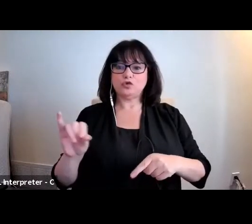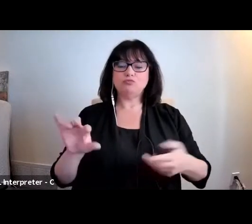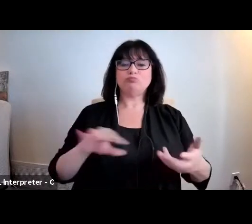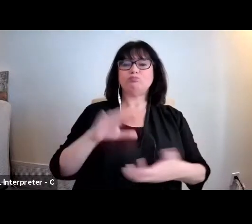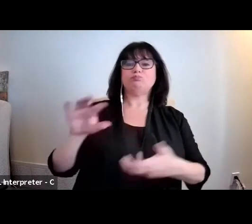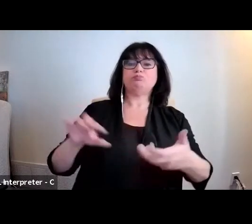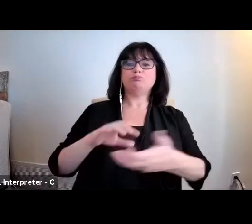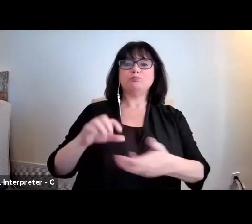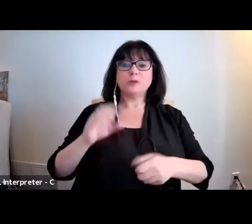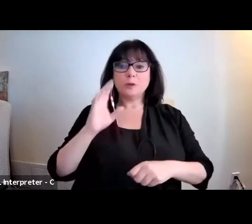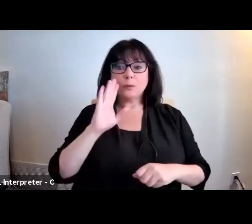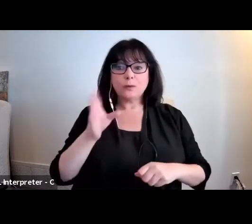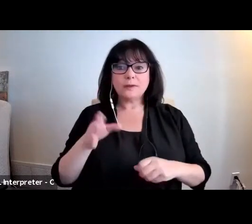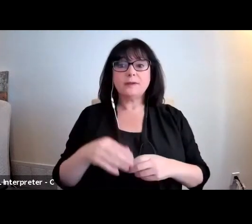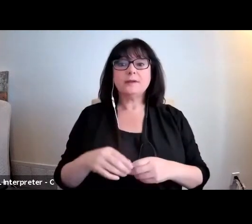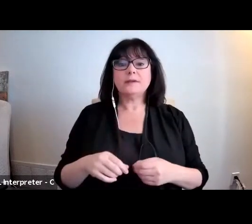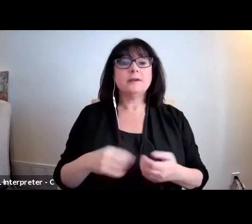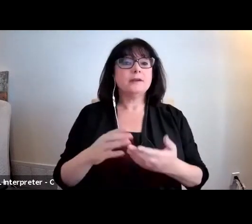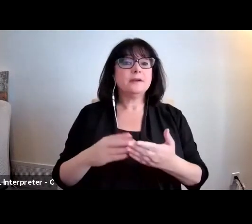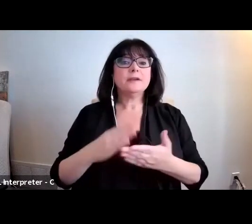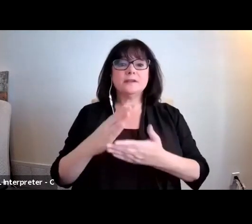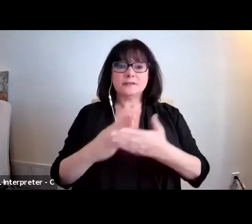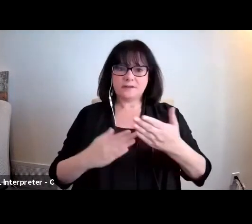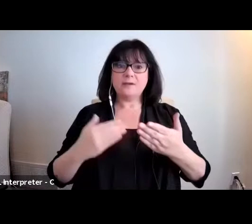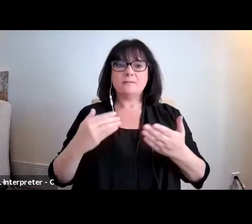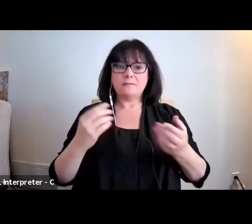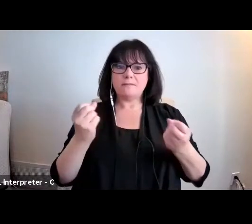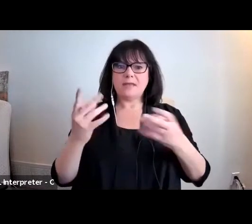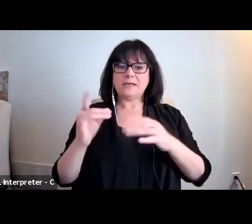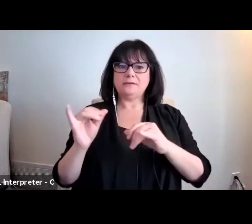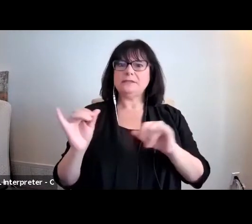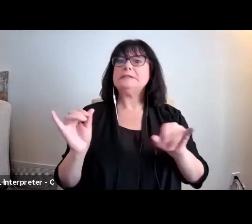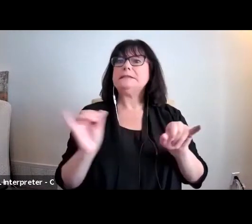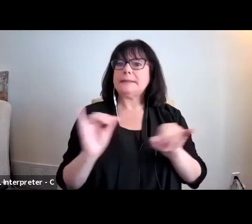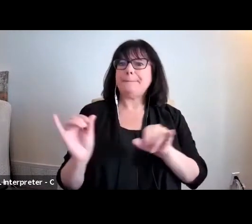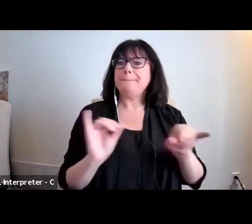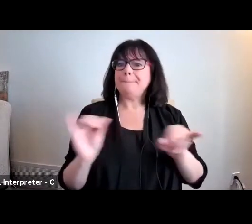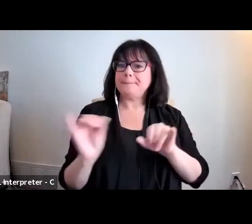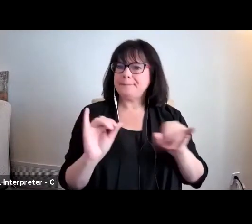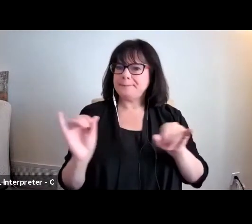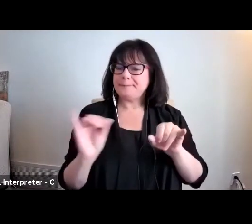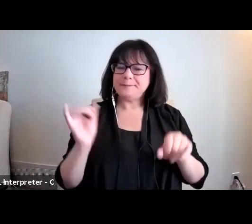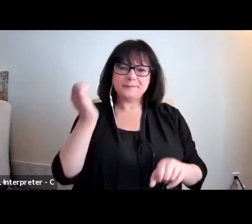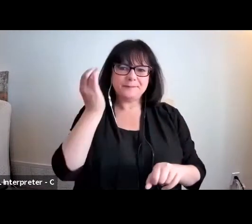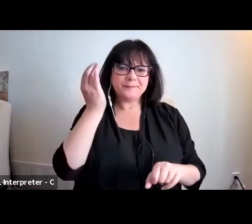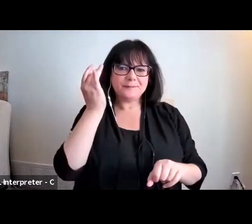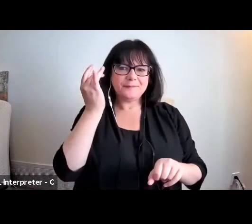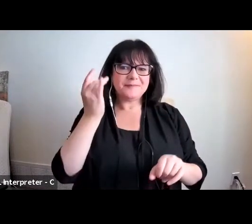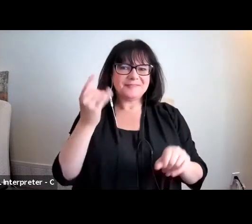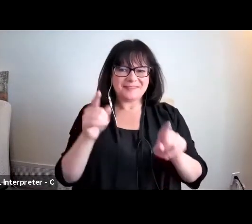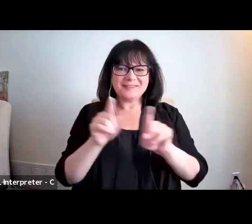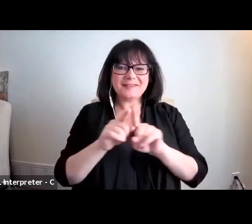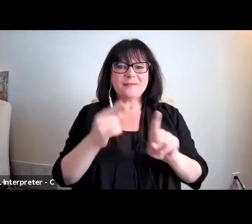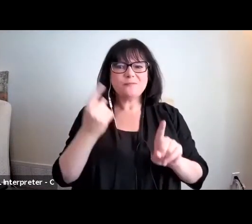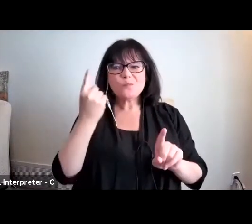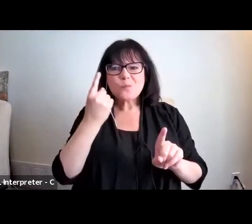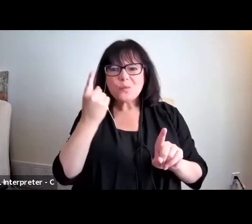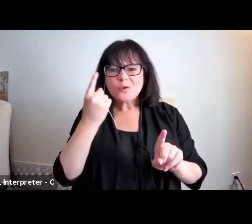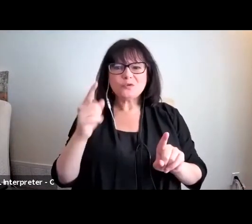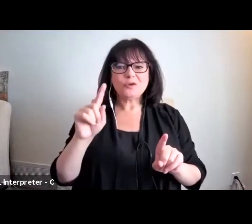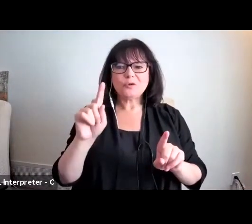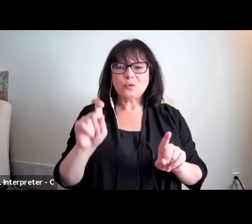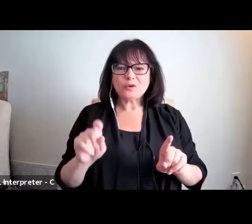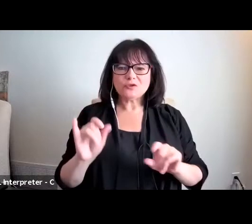understandably curious about similar sorts of things. So where possible, we'll be kind of bundling those up. And trying to kind of